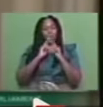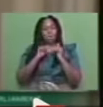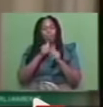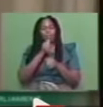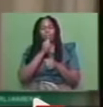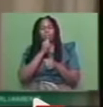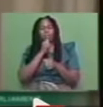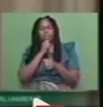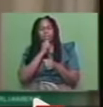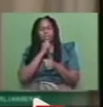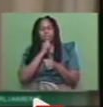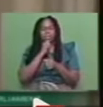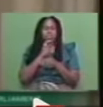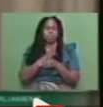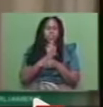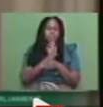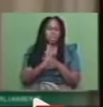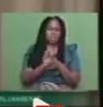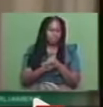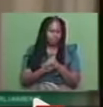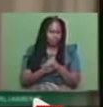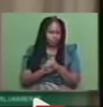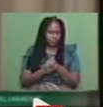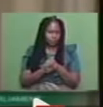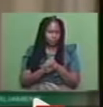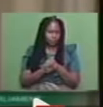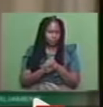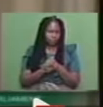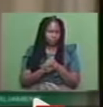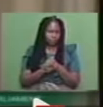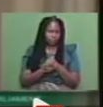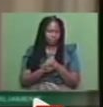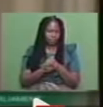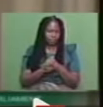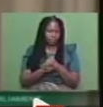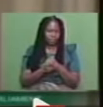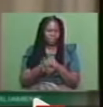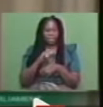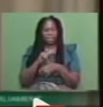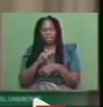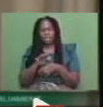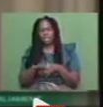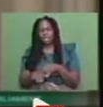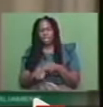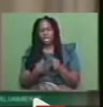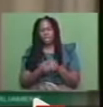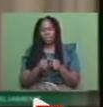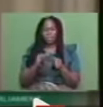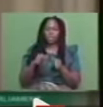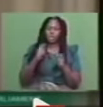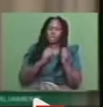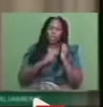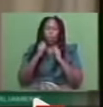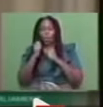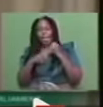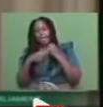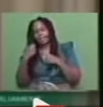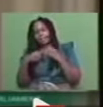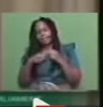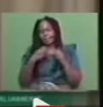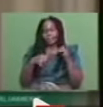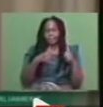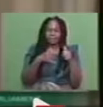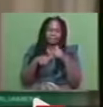economy. Like a heady child with a toy, he couldn't be bothered with relevant details. But you know the truth is,